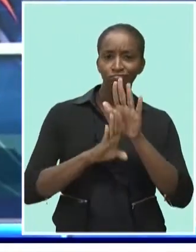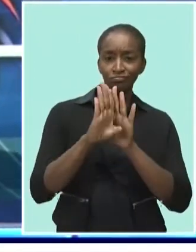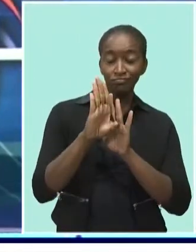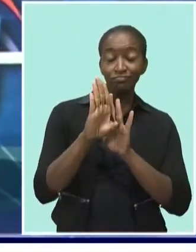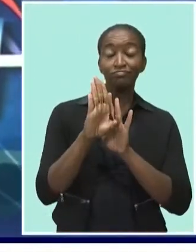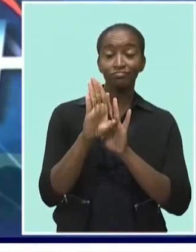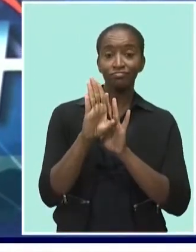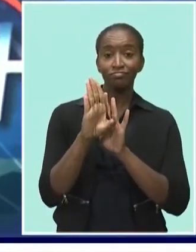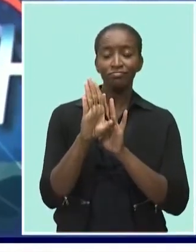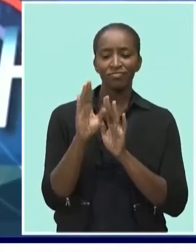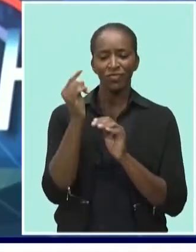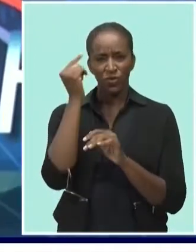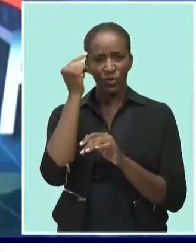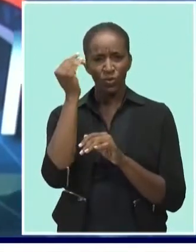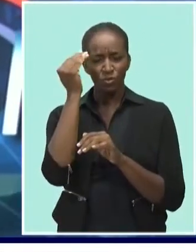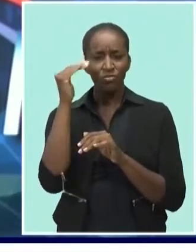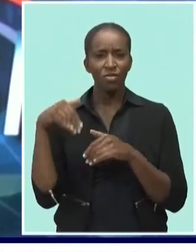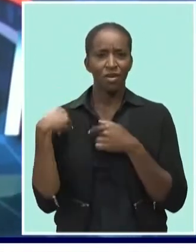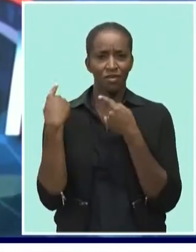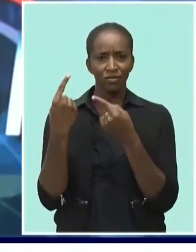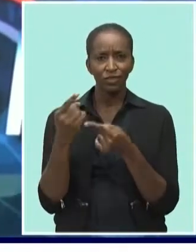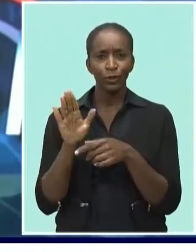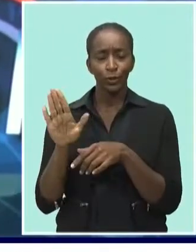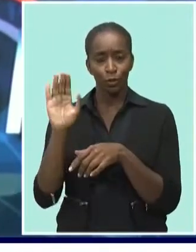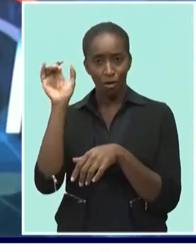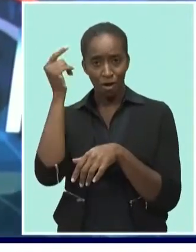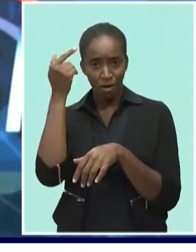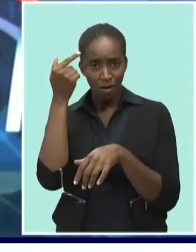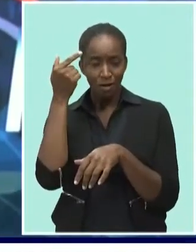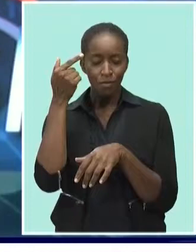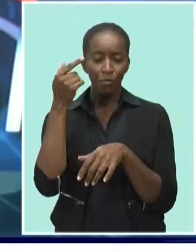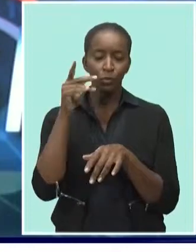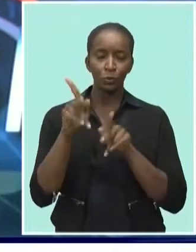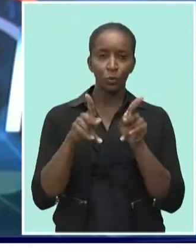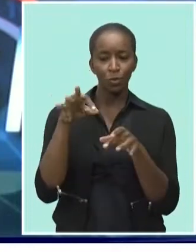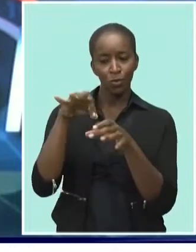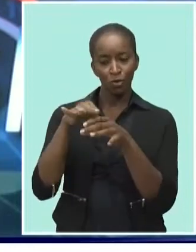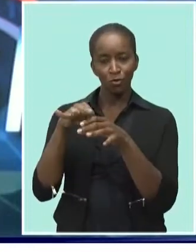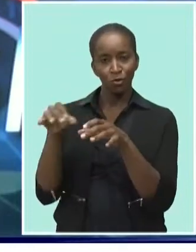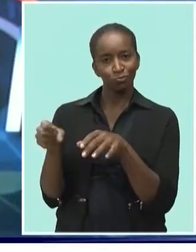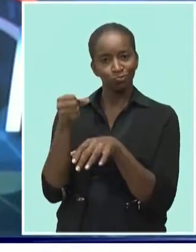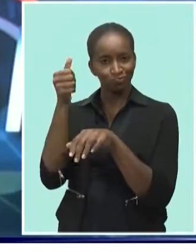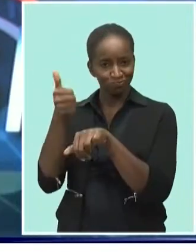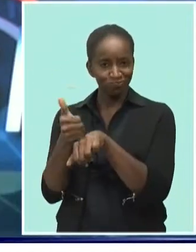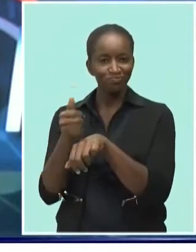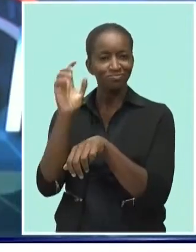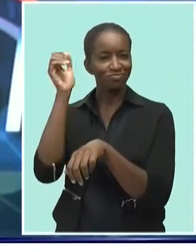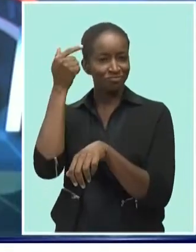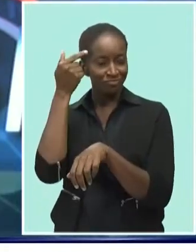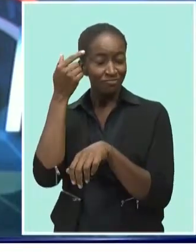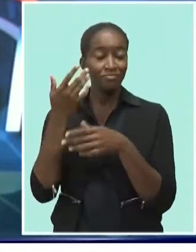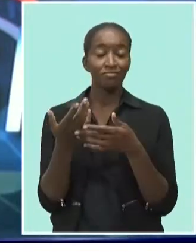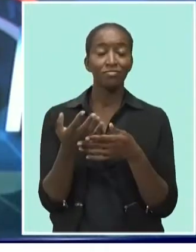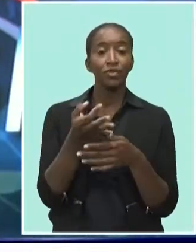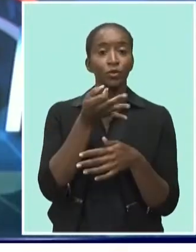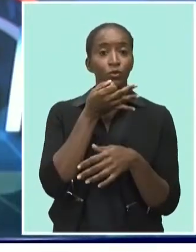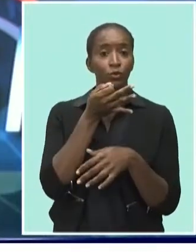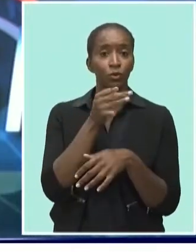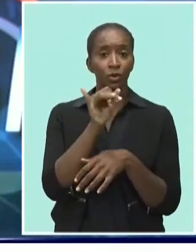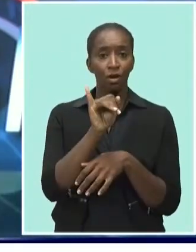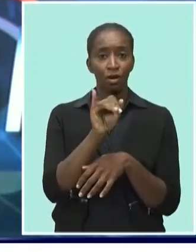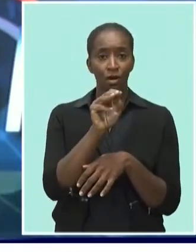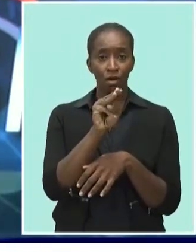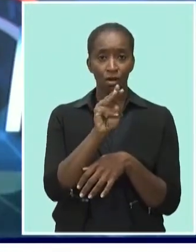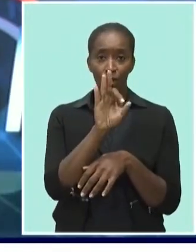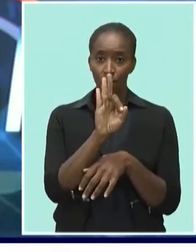of a year since her administration swept into office. And she believes a pending assessment from the International Monetary Fund on